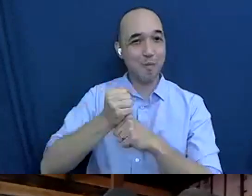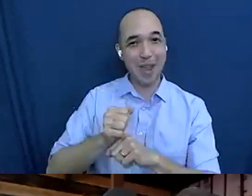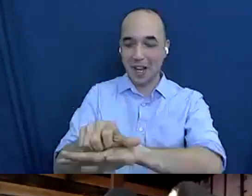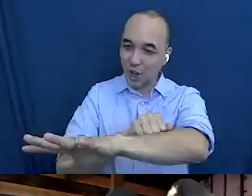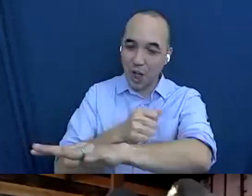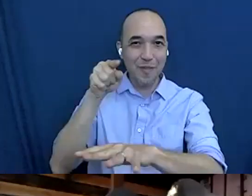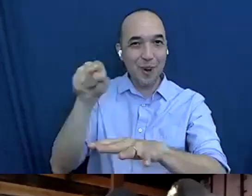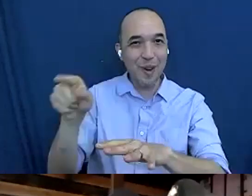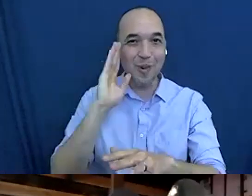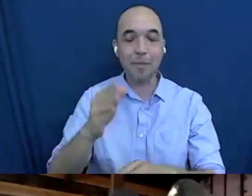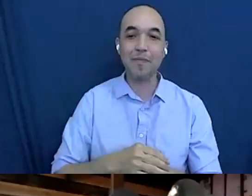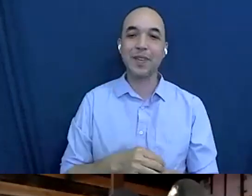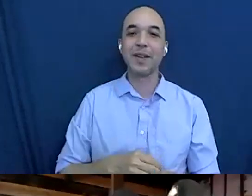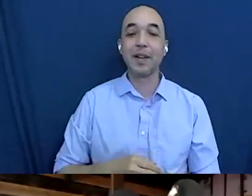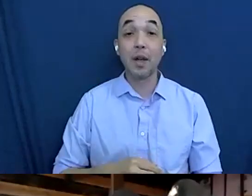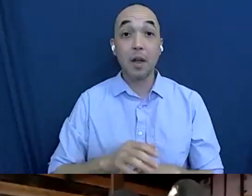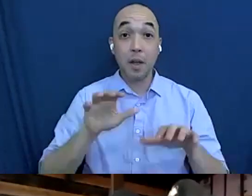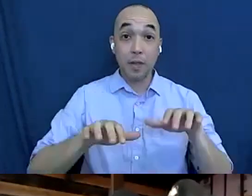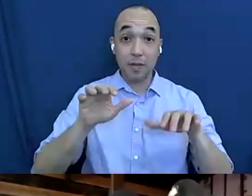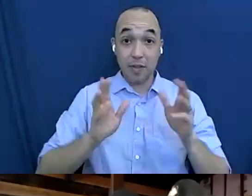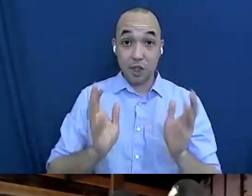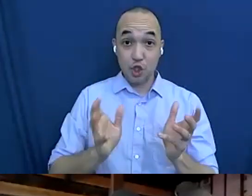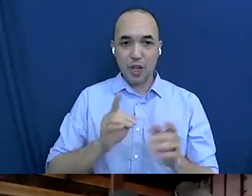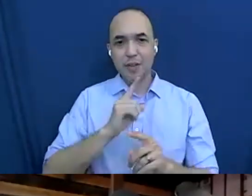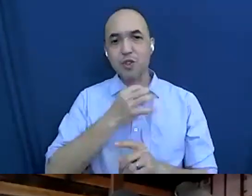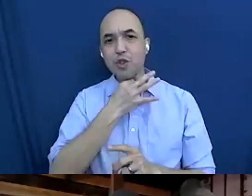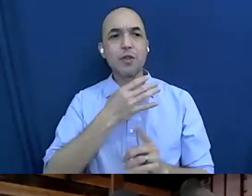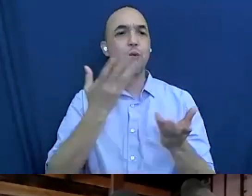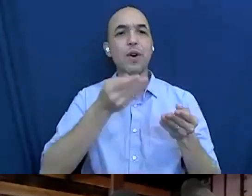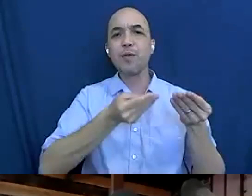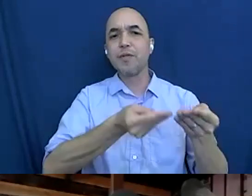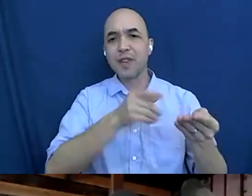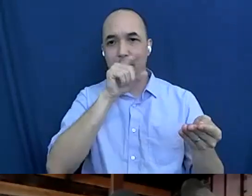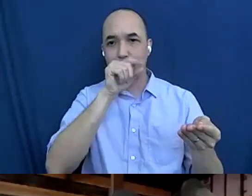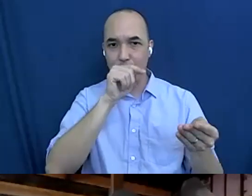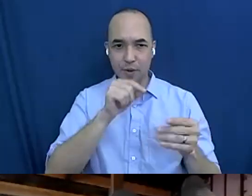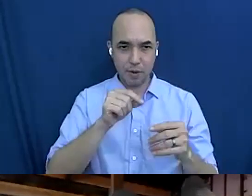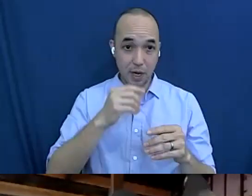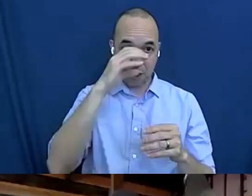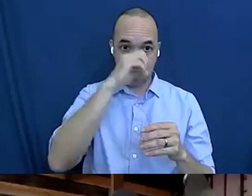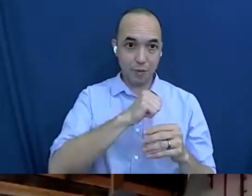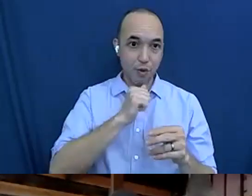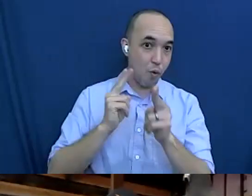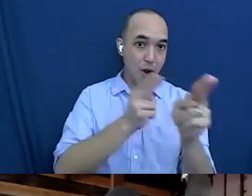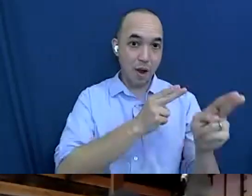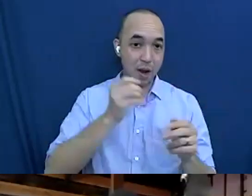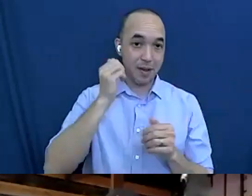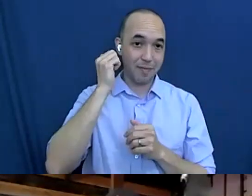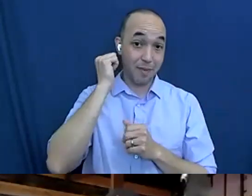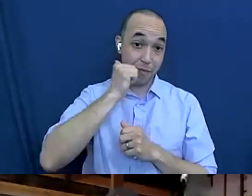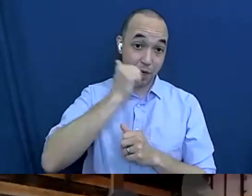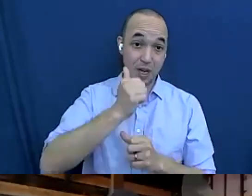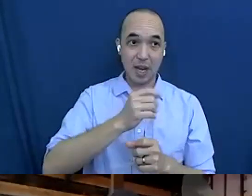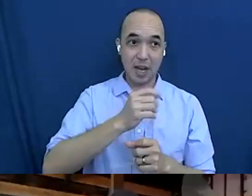Some of the people in the chat are asking, what do you feed them? So if you're not, I assume you don't go hunt them every day, and obviously in the spring and summer